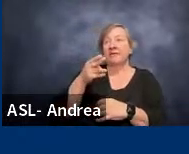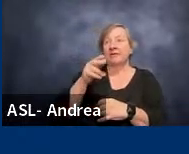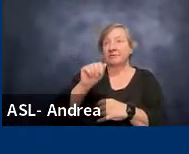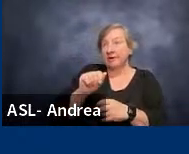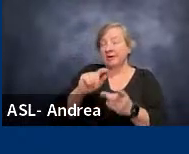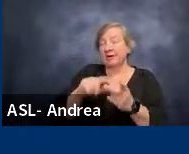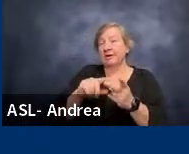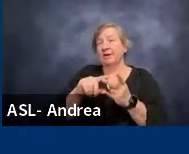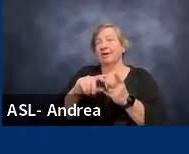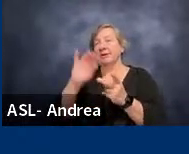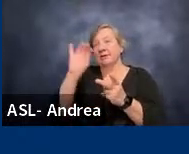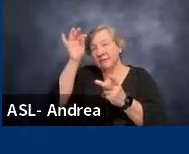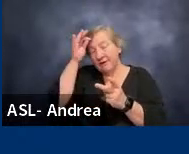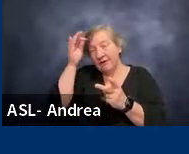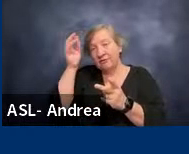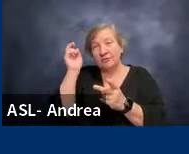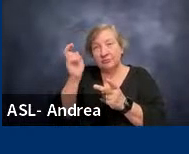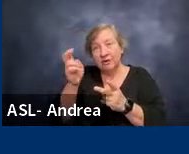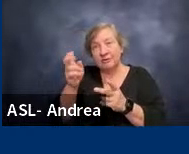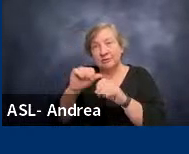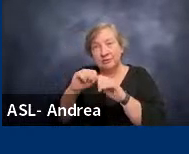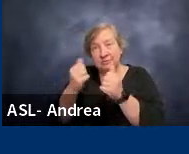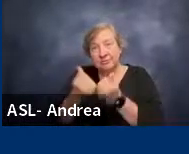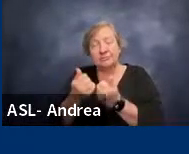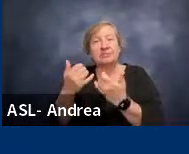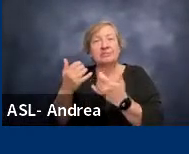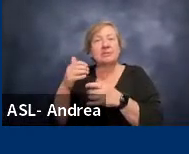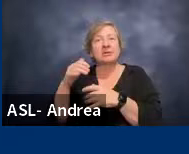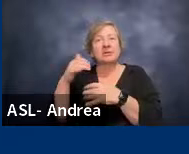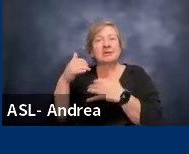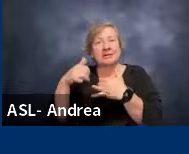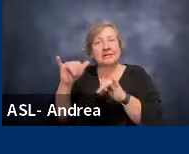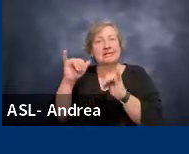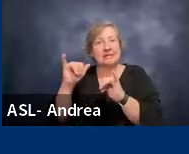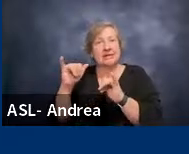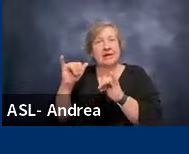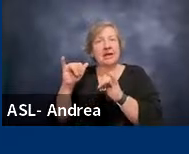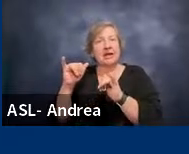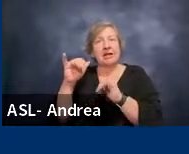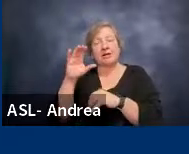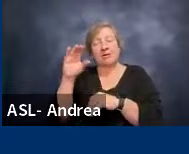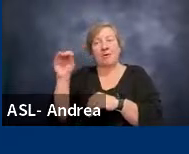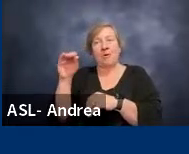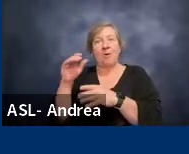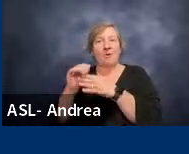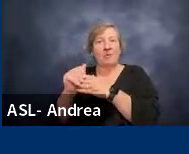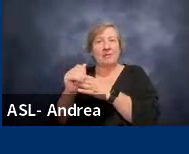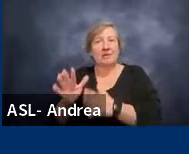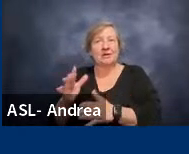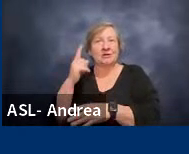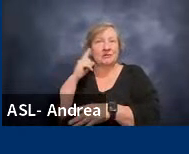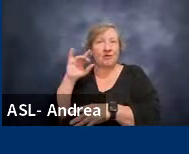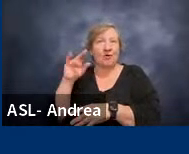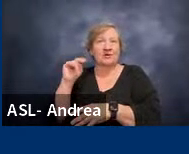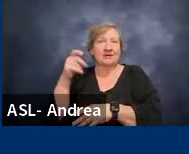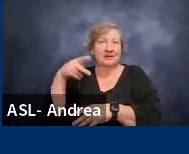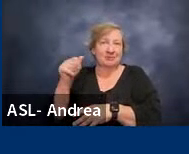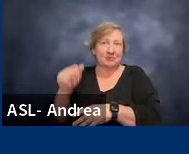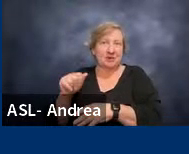Federal Transit Administrations, who remain the federal co-lead as the NEPA agencies for the Interstate Bridge Replacement